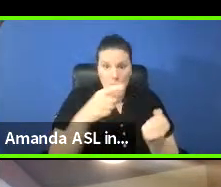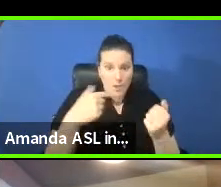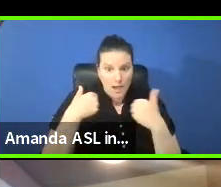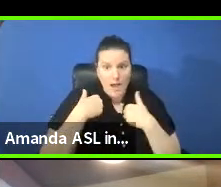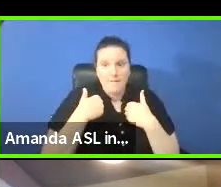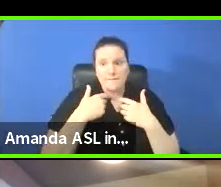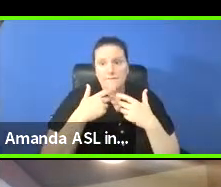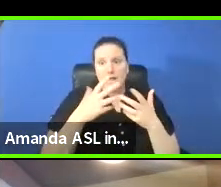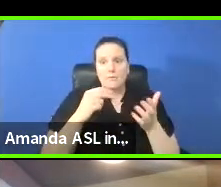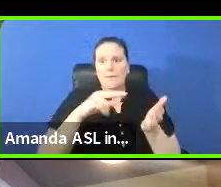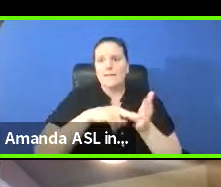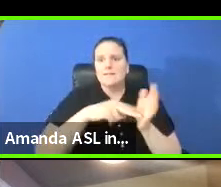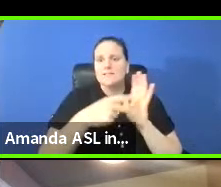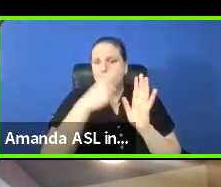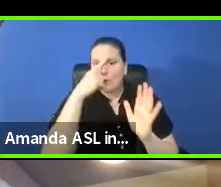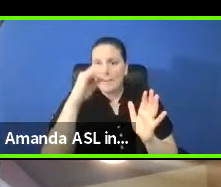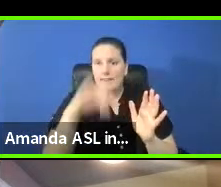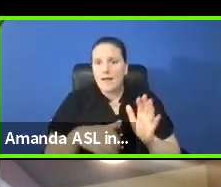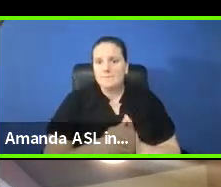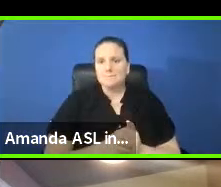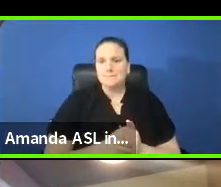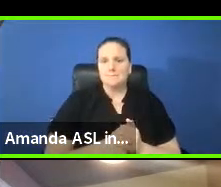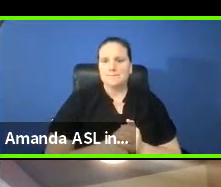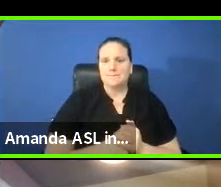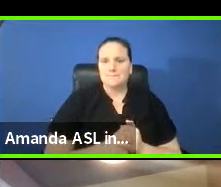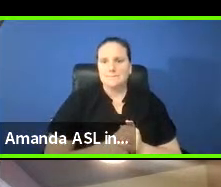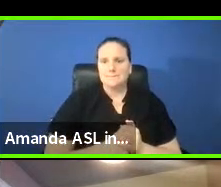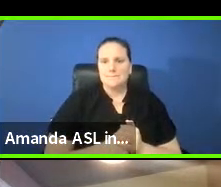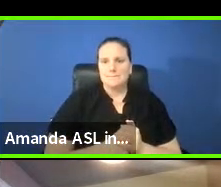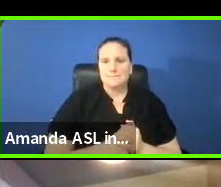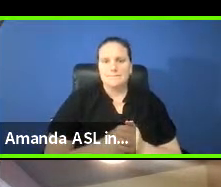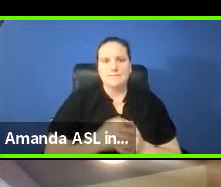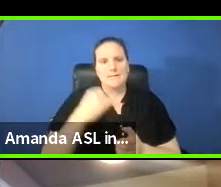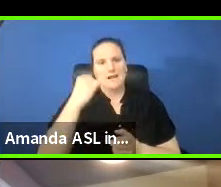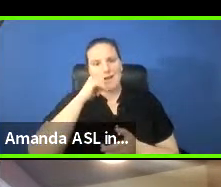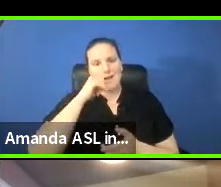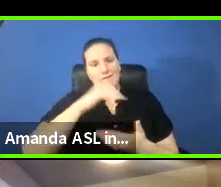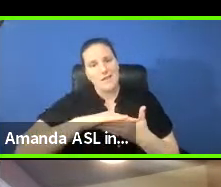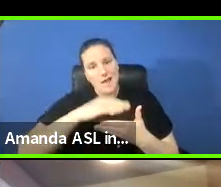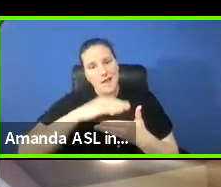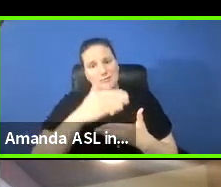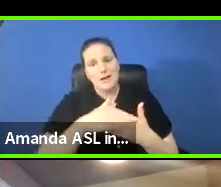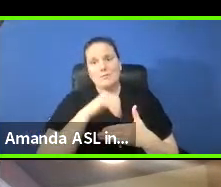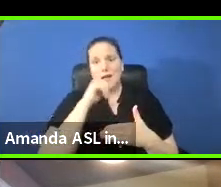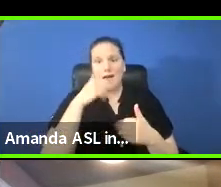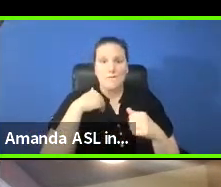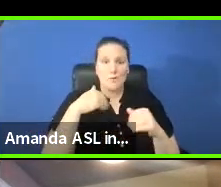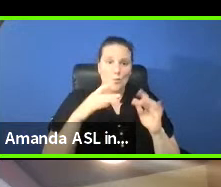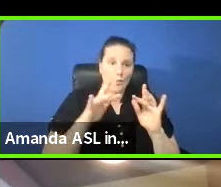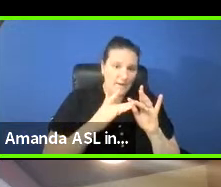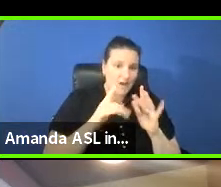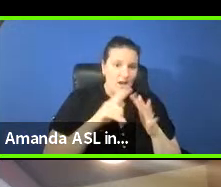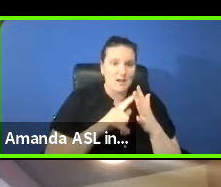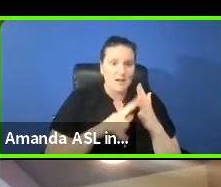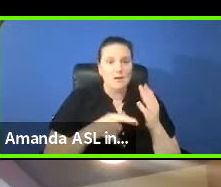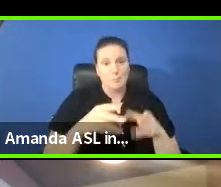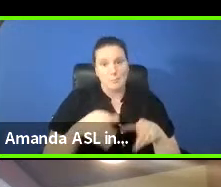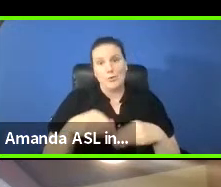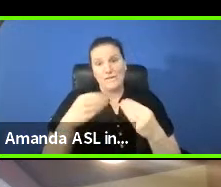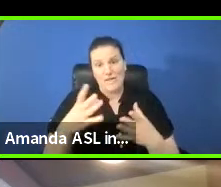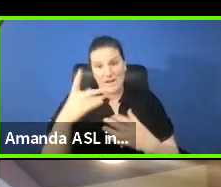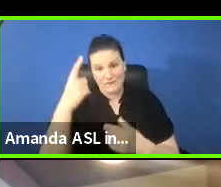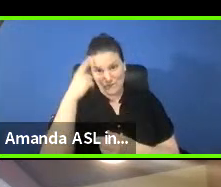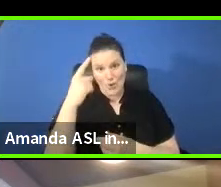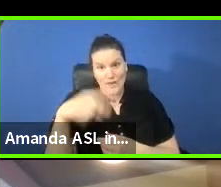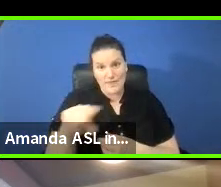and the intentionality in this internship. So, if they don't have the laptop, they don't have the Wi-Fi, all those things will be provided for them,